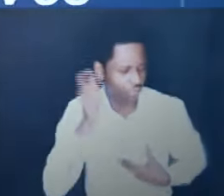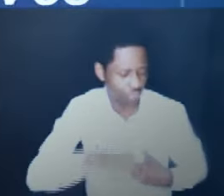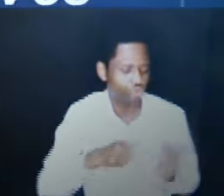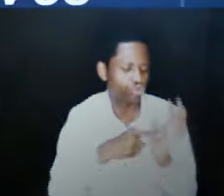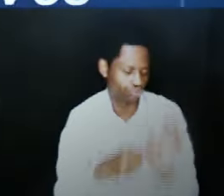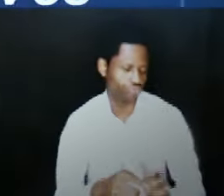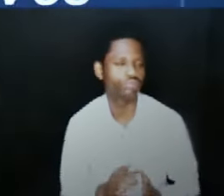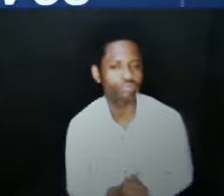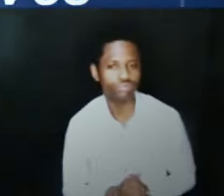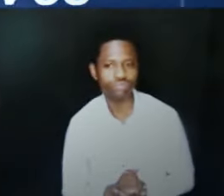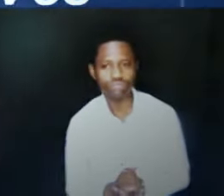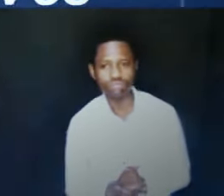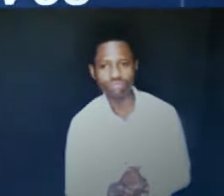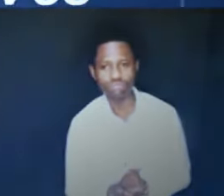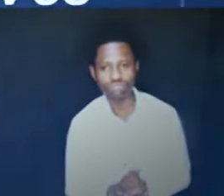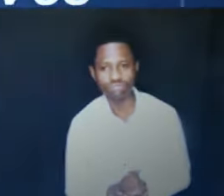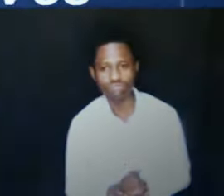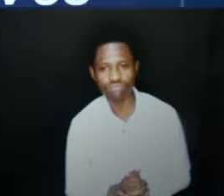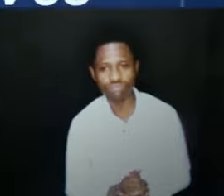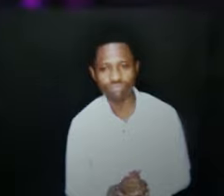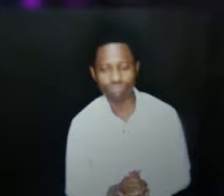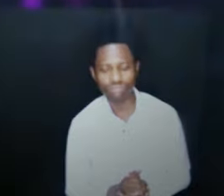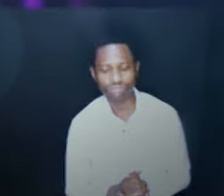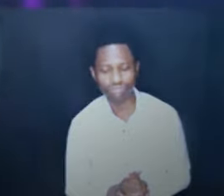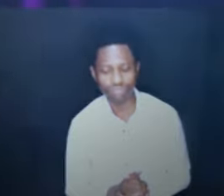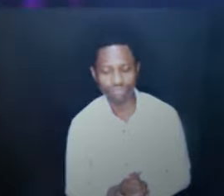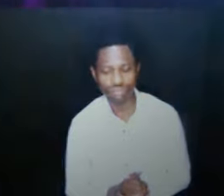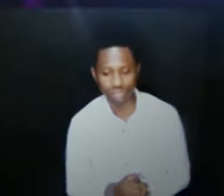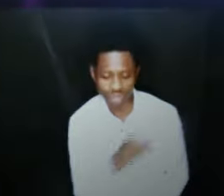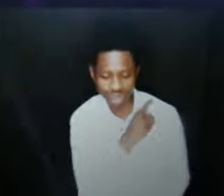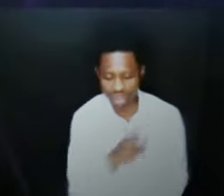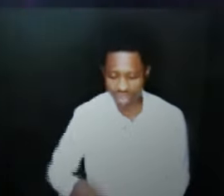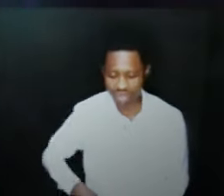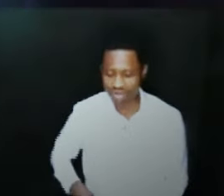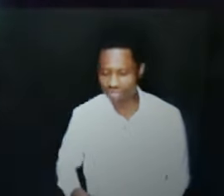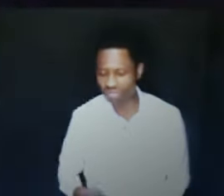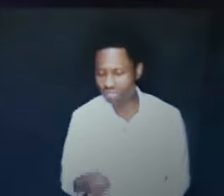outwardly. David said, "Even the meditations of my heart." David,